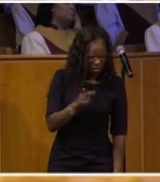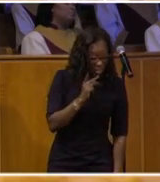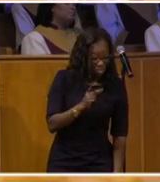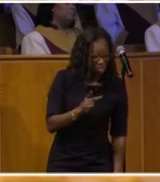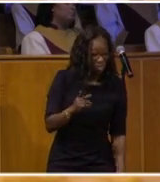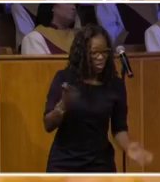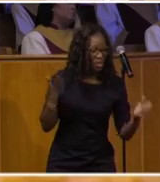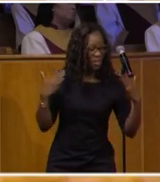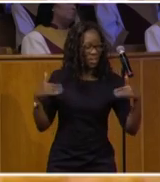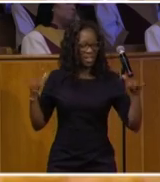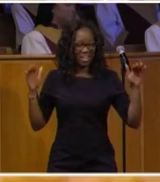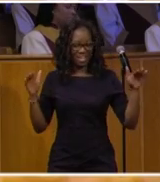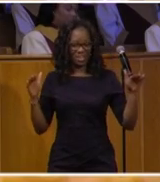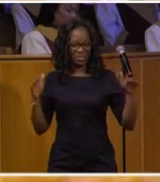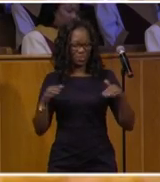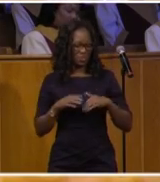angels.